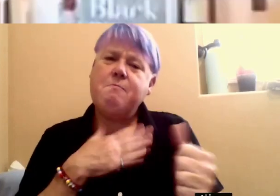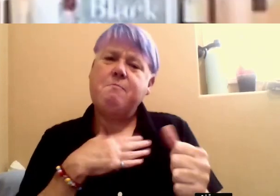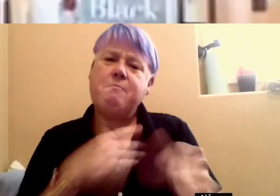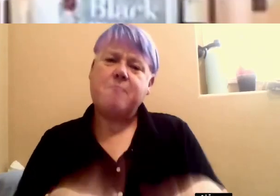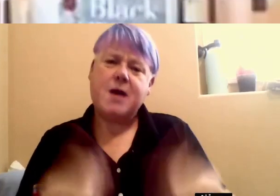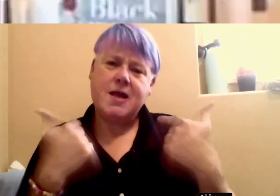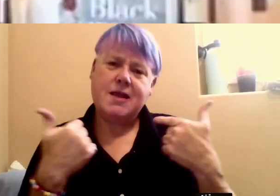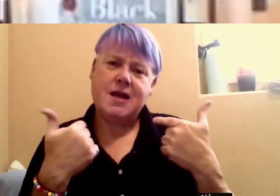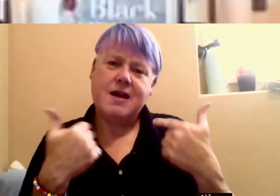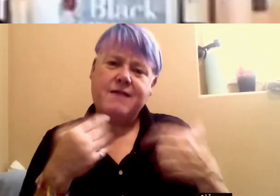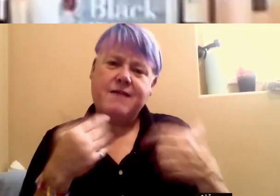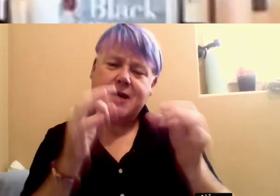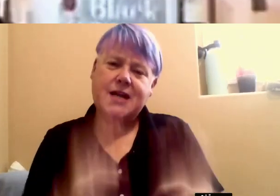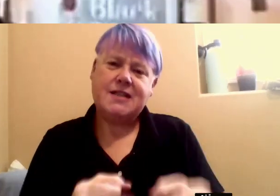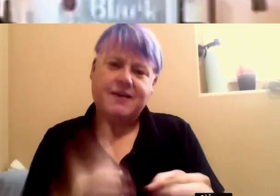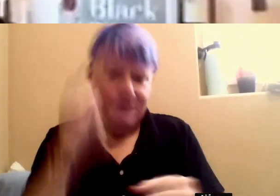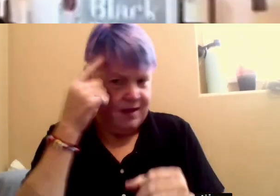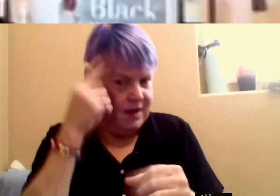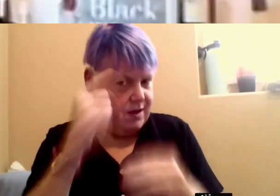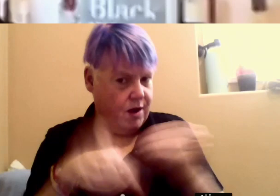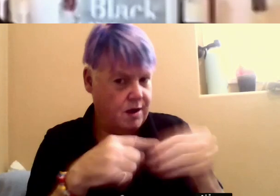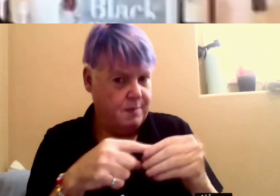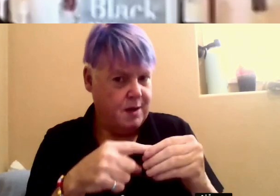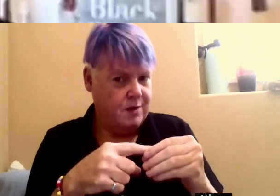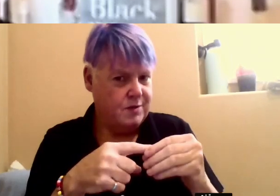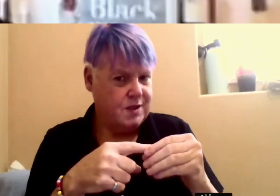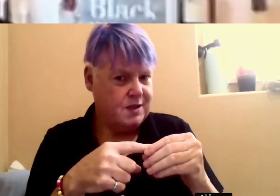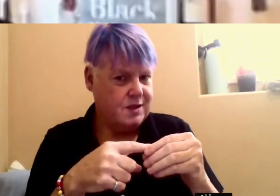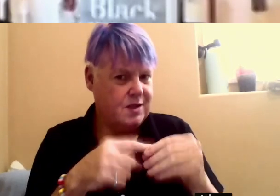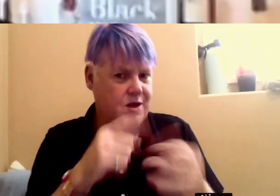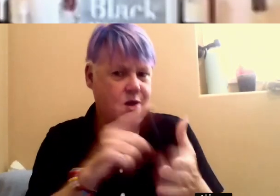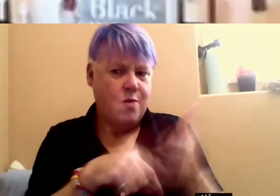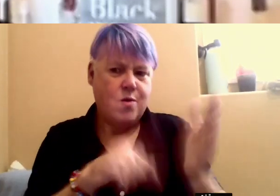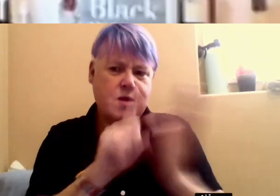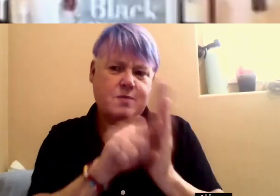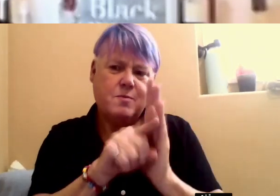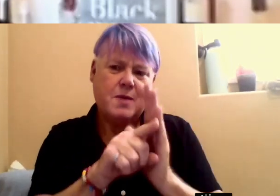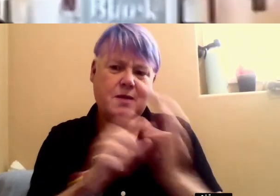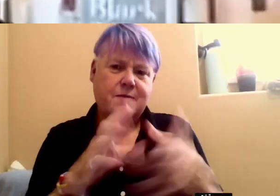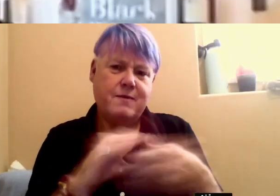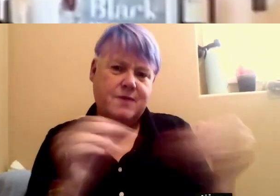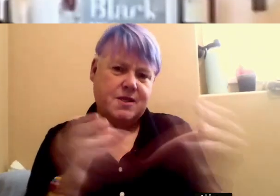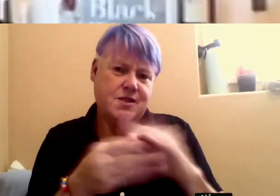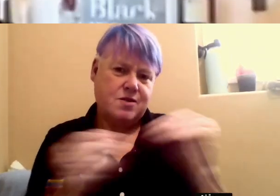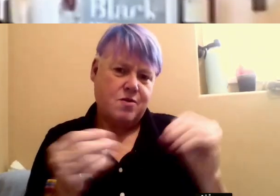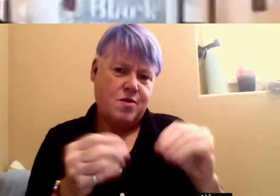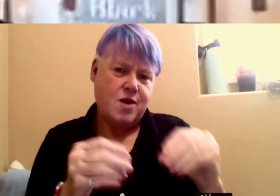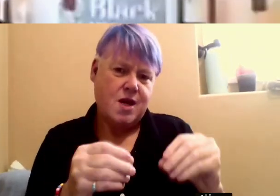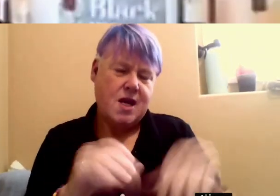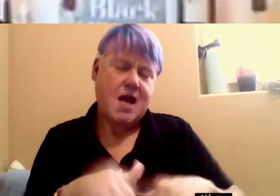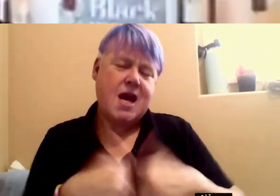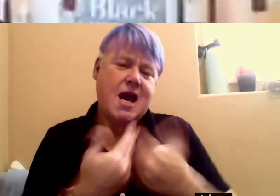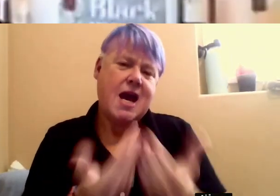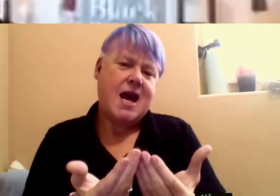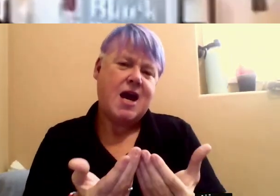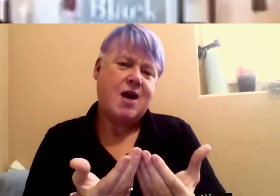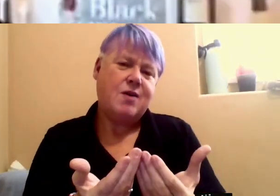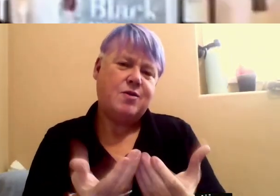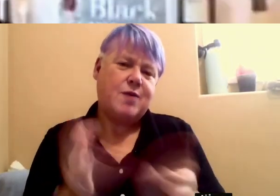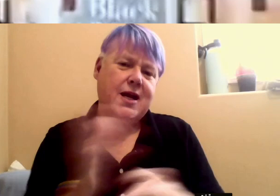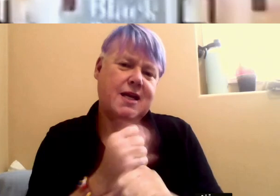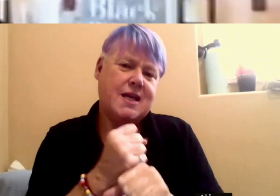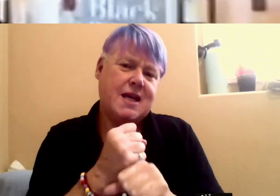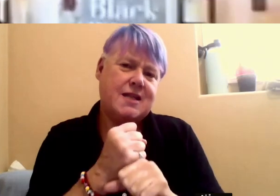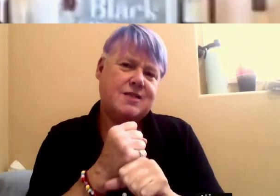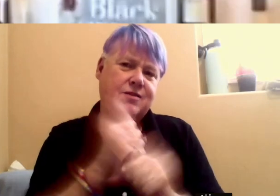thought about what's the momentum of the story, how do you build tension, how do you get to the